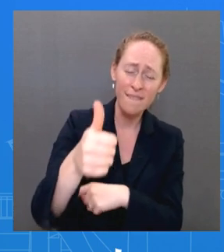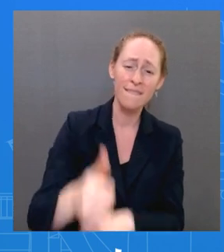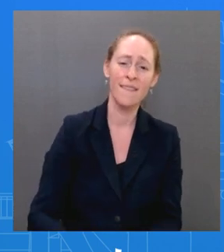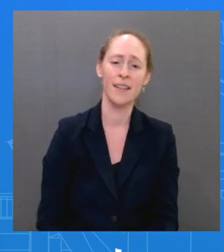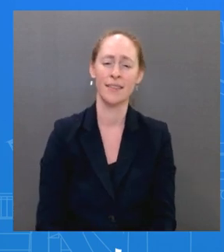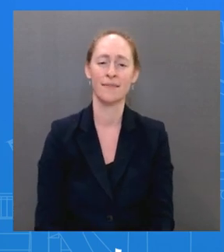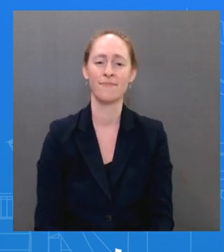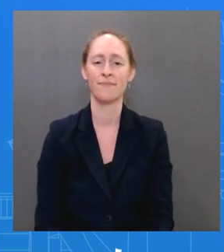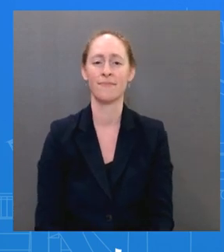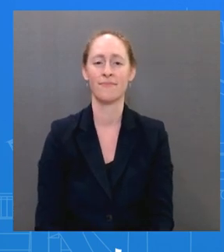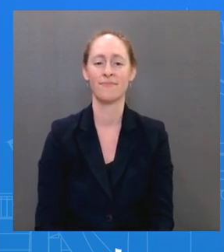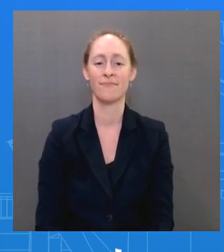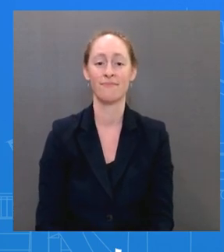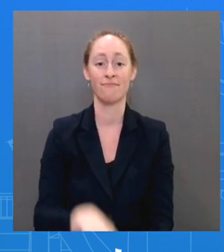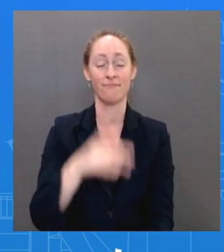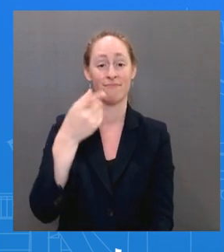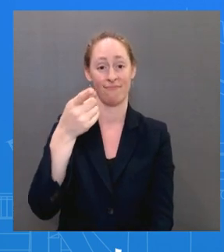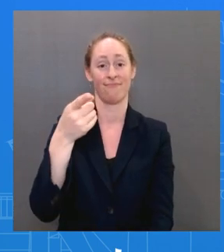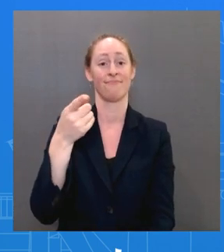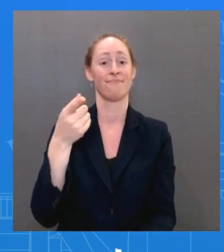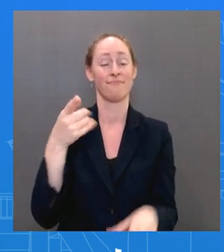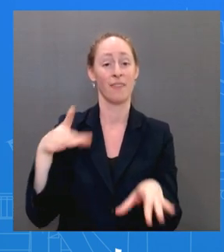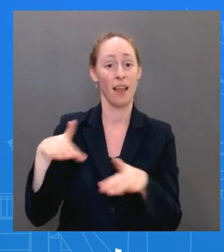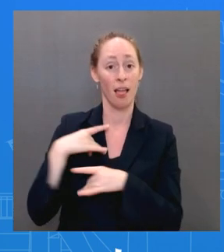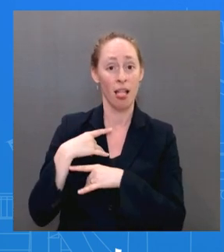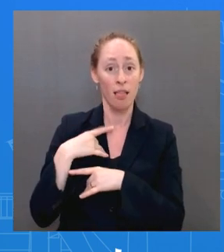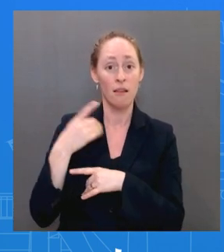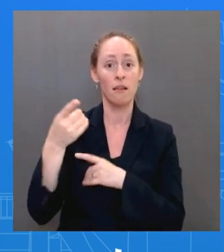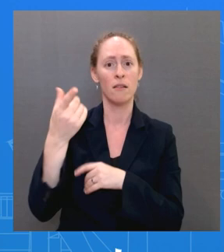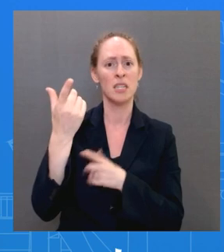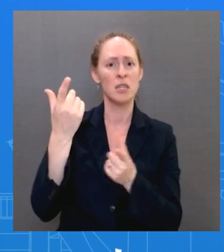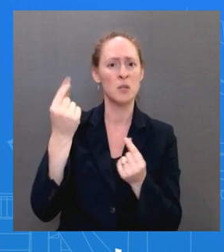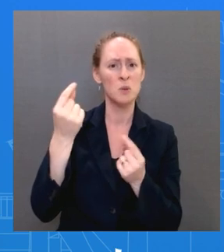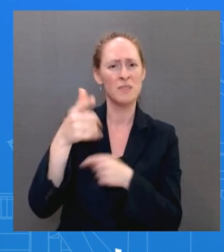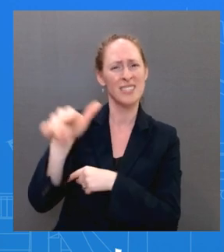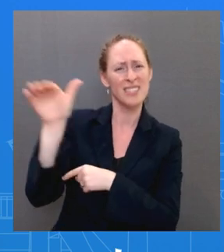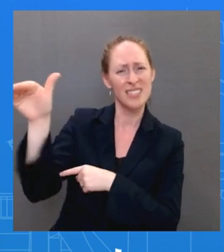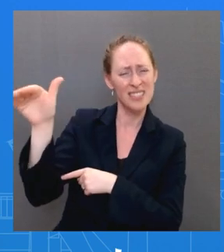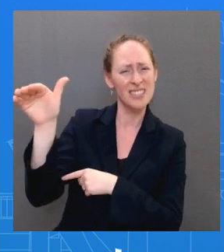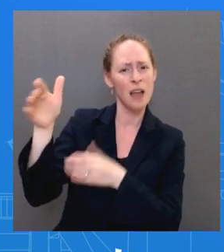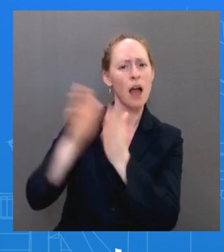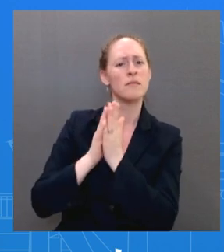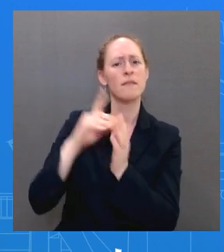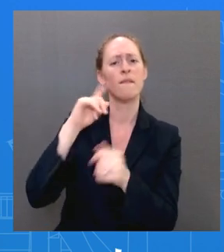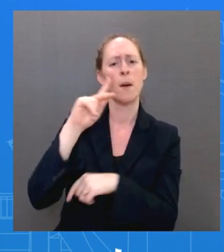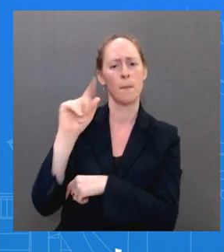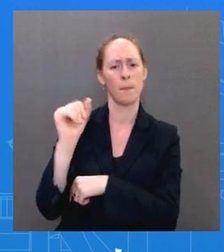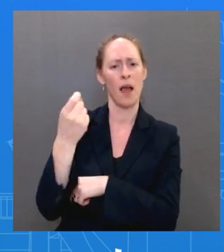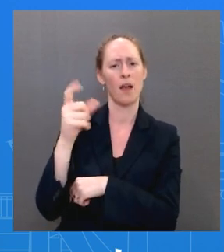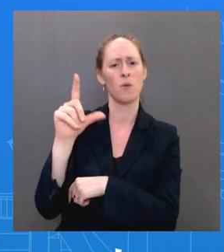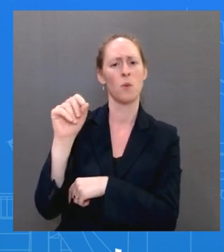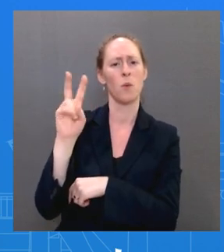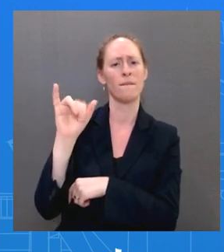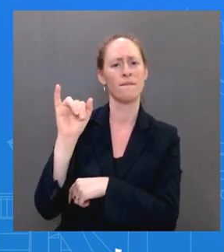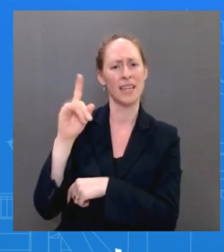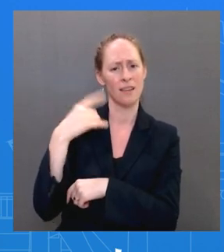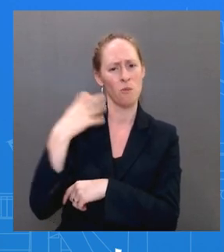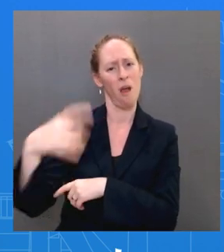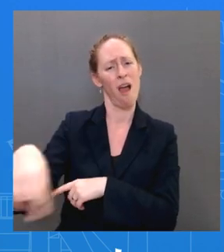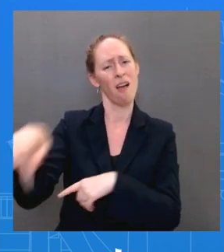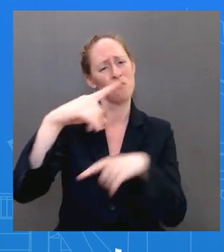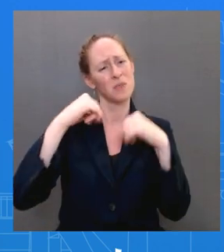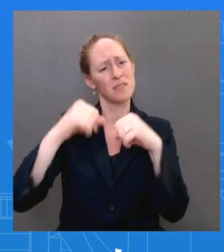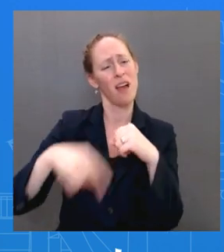we can to prevent serious illness and death from this pandemic. All right, thank you very much for listening, and I'm happy to take questions, as I know KJP is as well.